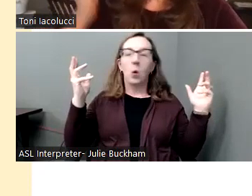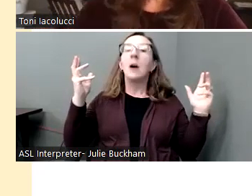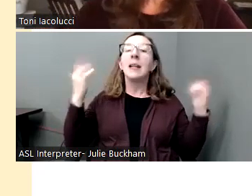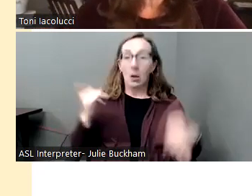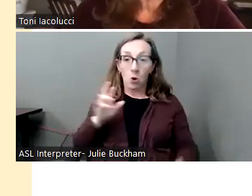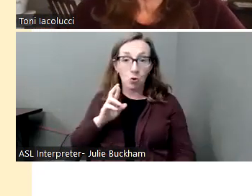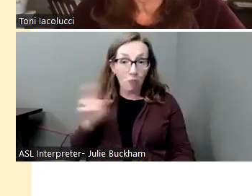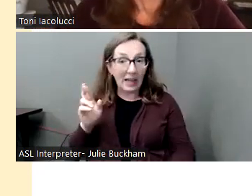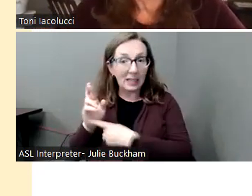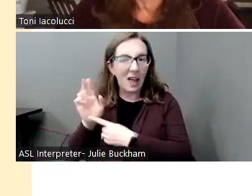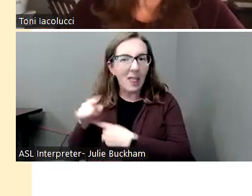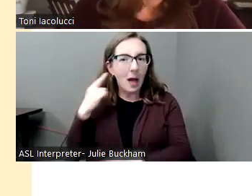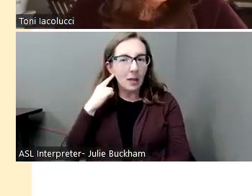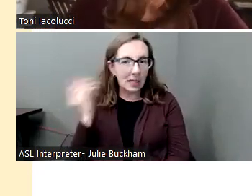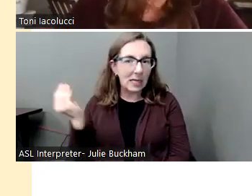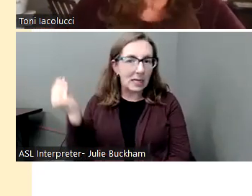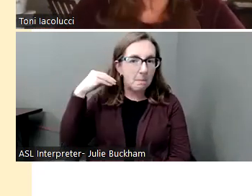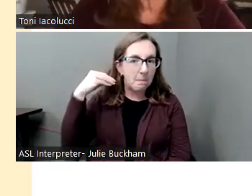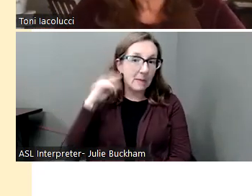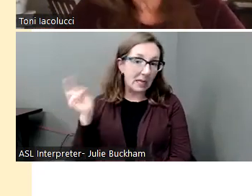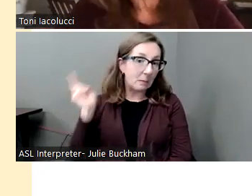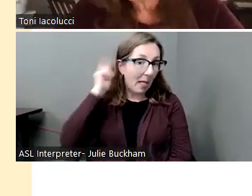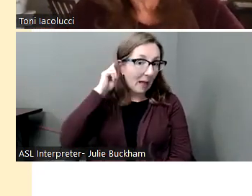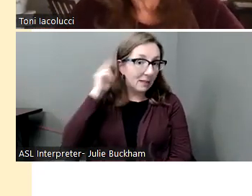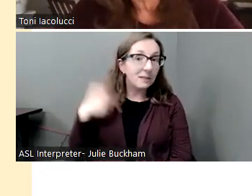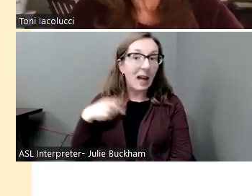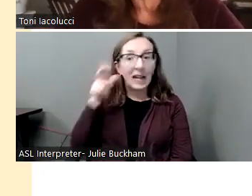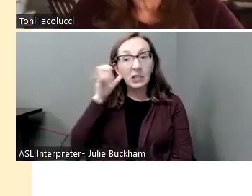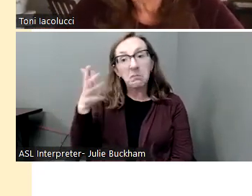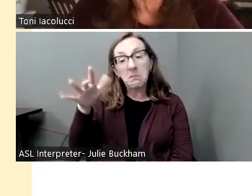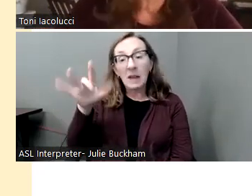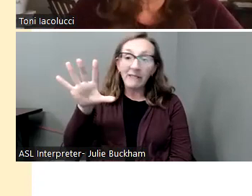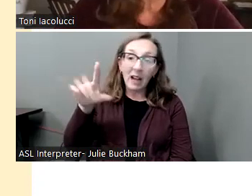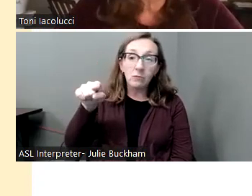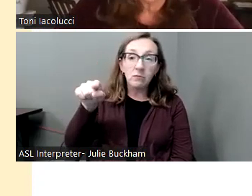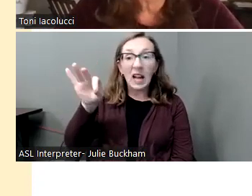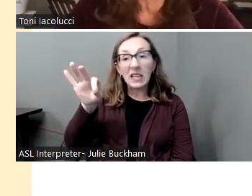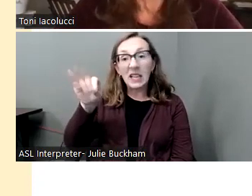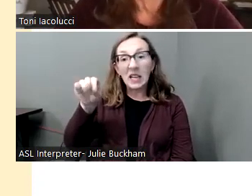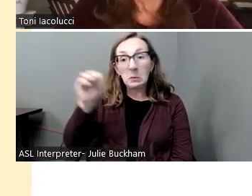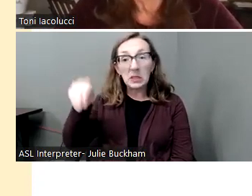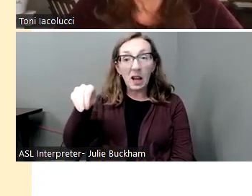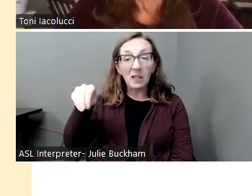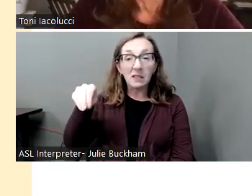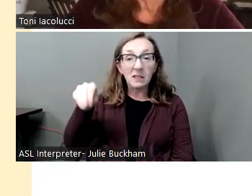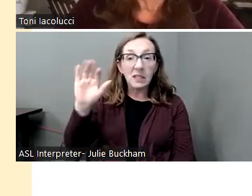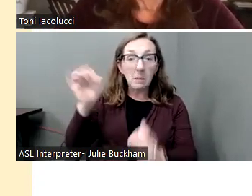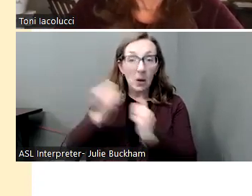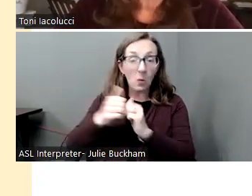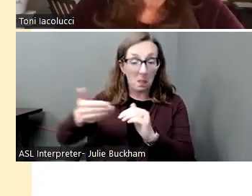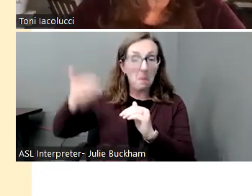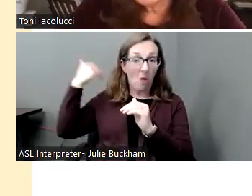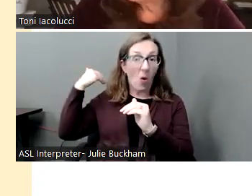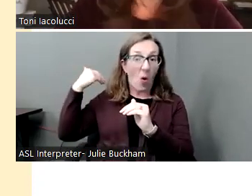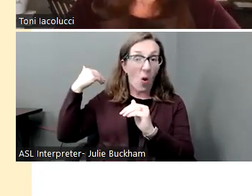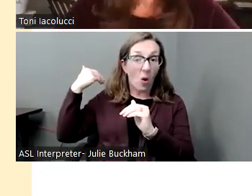which was the implanted ear, I hear about 85 to 90% of what I did before I lost my hearing. I